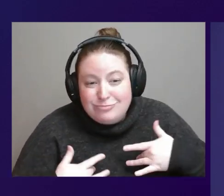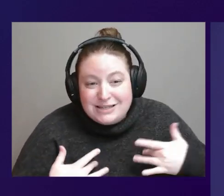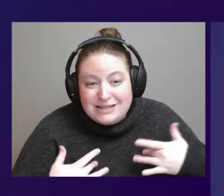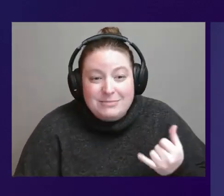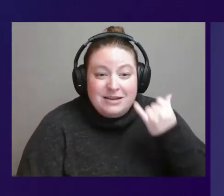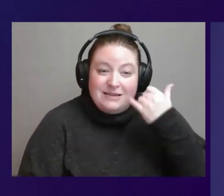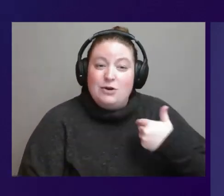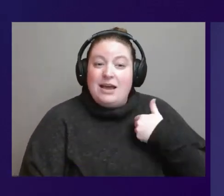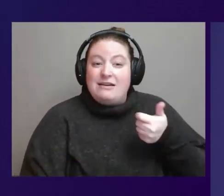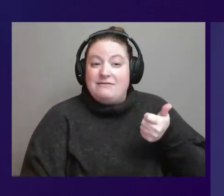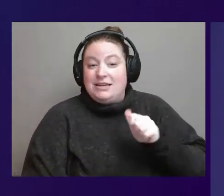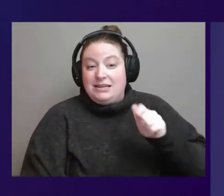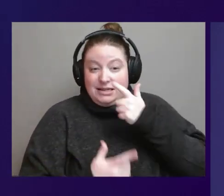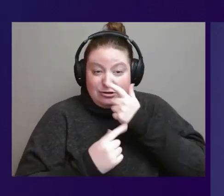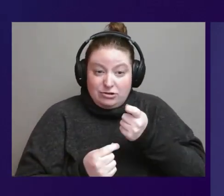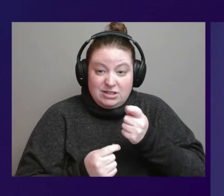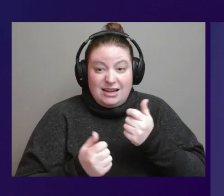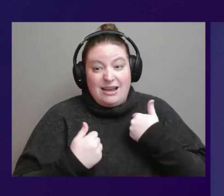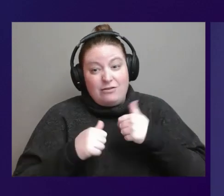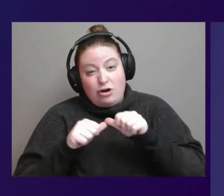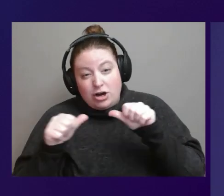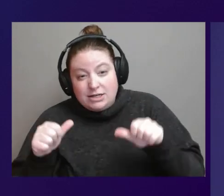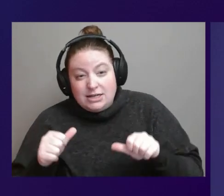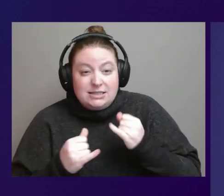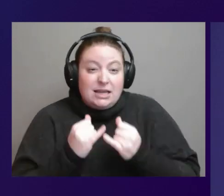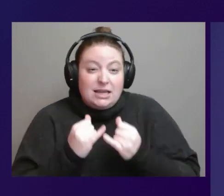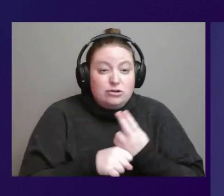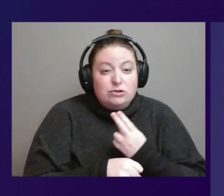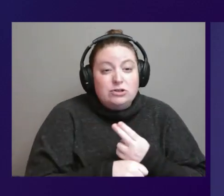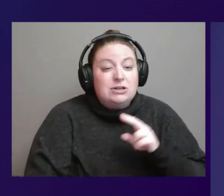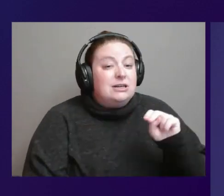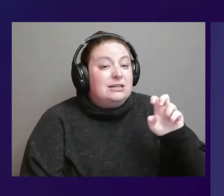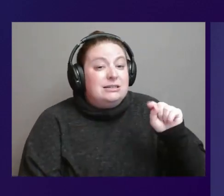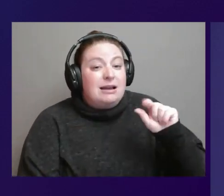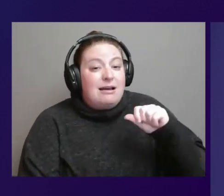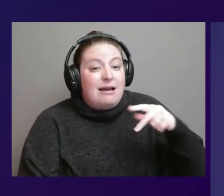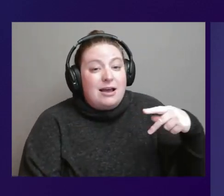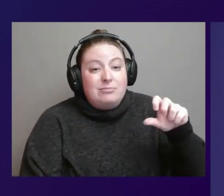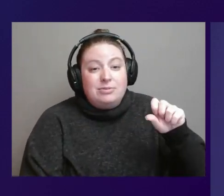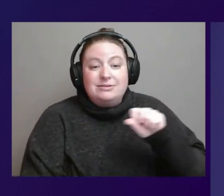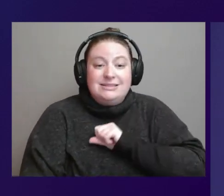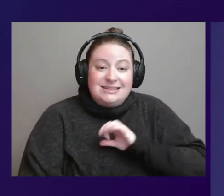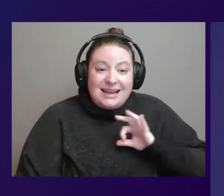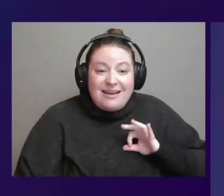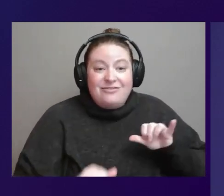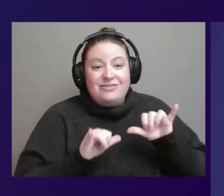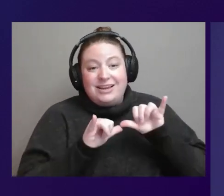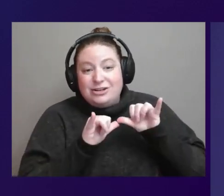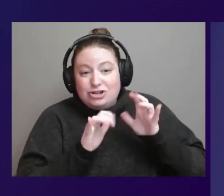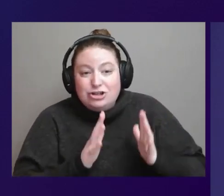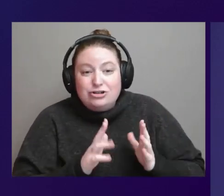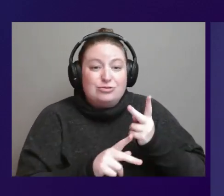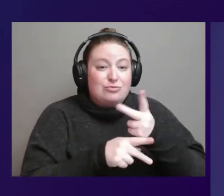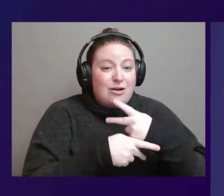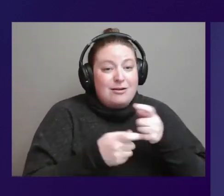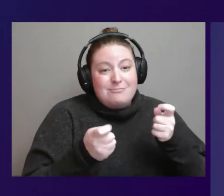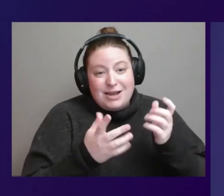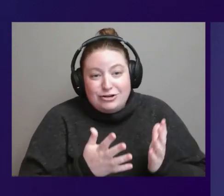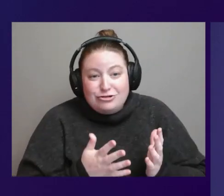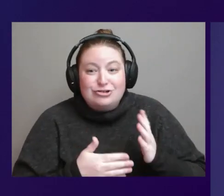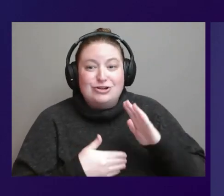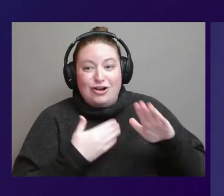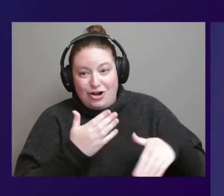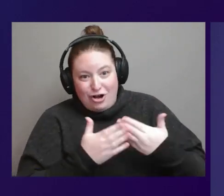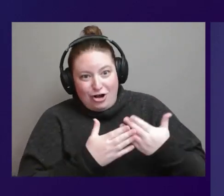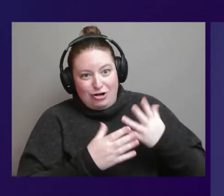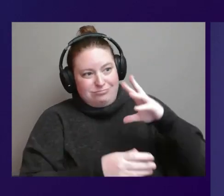architects and end users and practitioners, as well as NetApp staff, engineers, and product managers and all of those folks hang out in our Discord community.